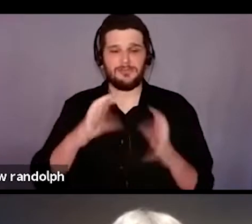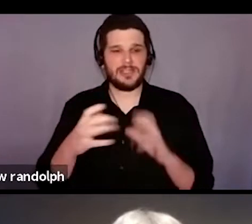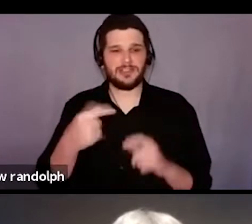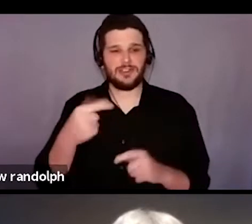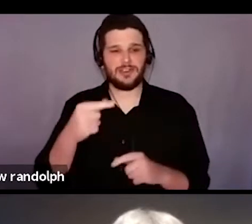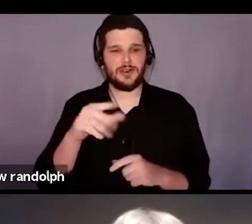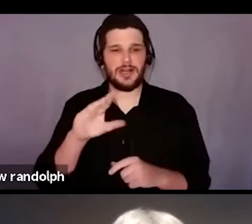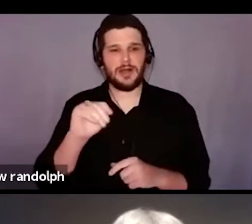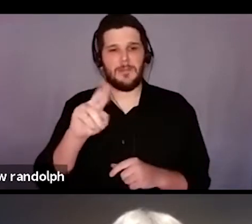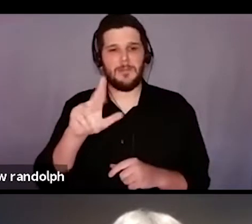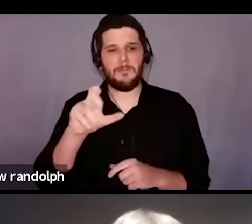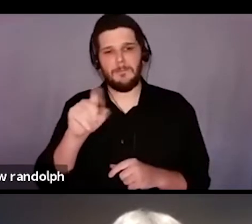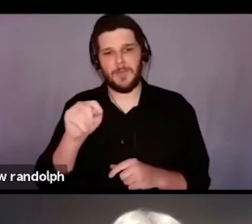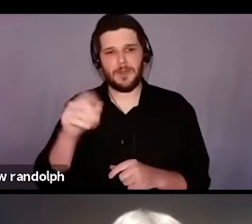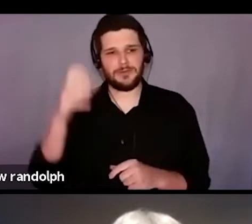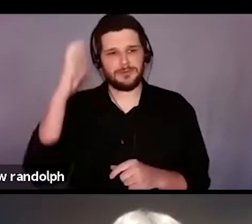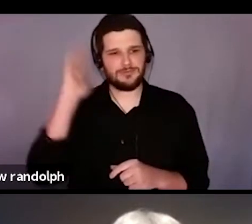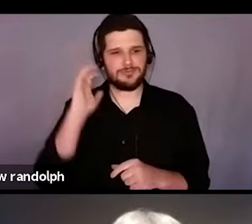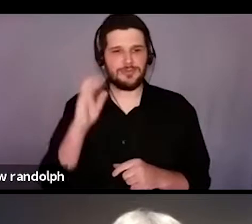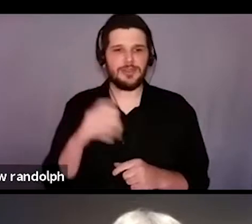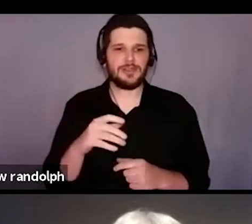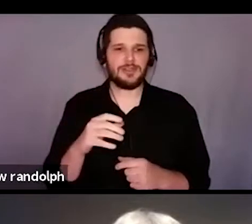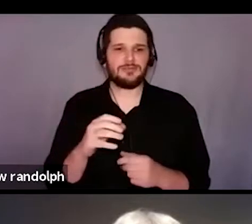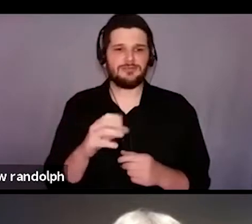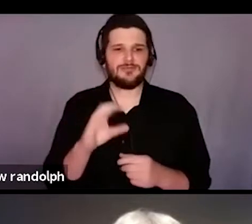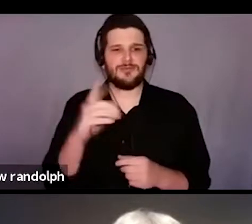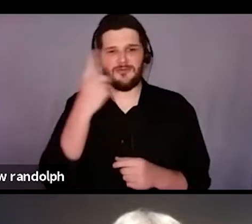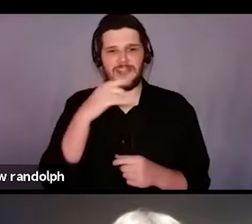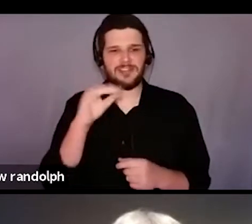mullet, some scruffy facial hair,